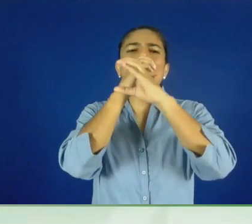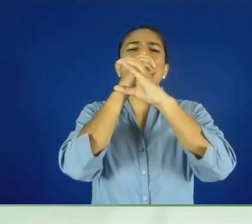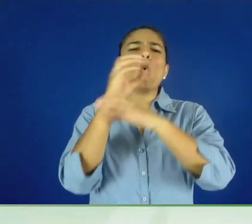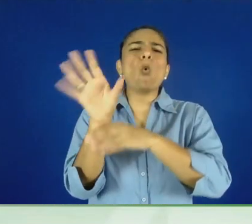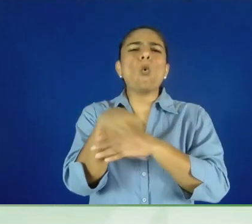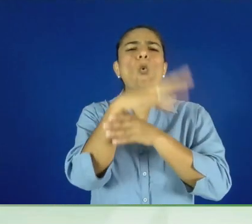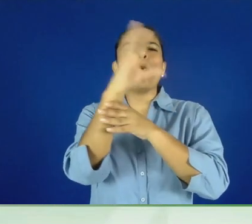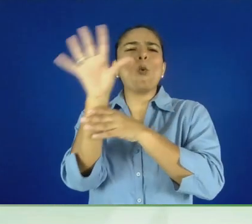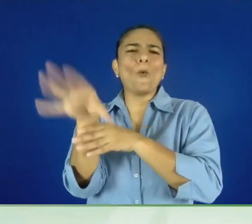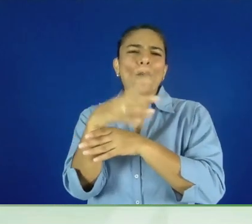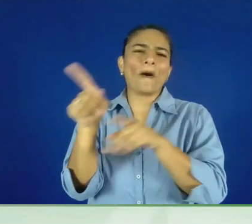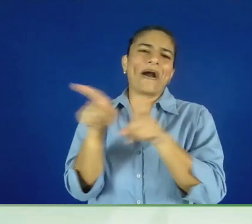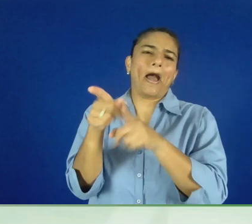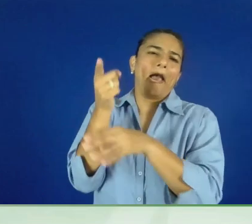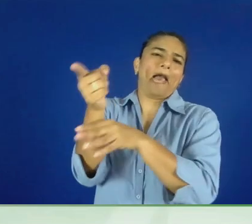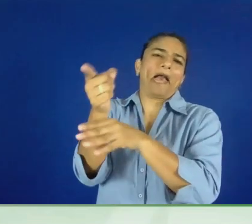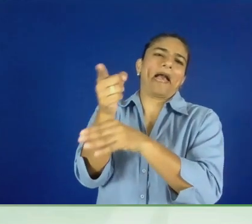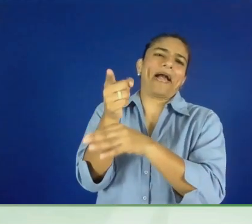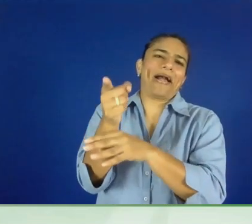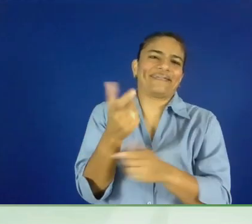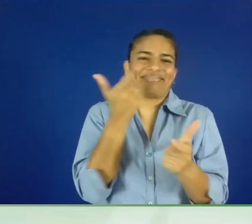in a second. We'll give him another 30 seconds, then we'll make a start.